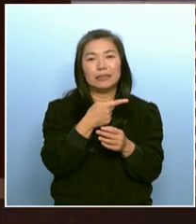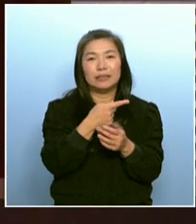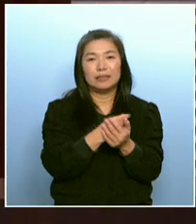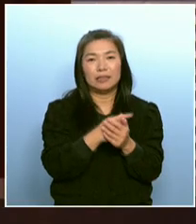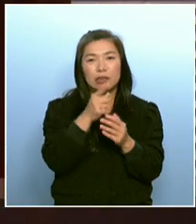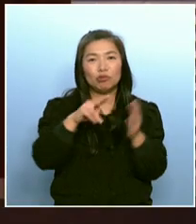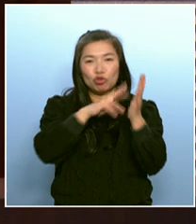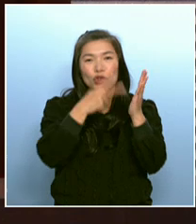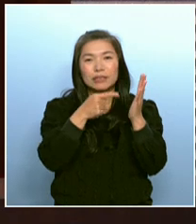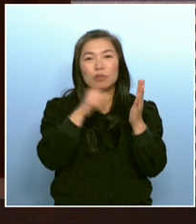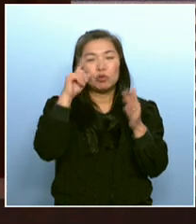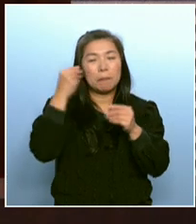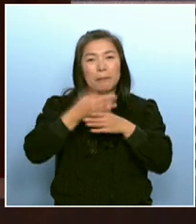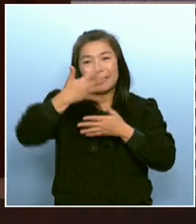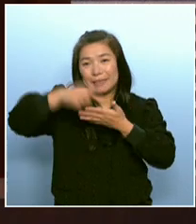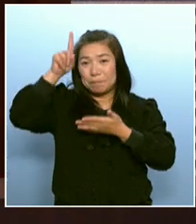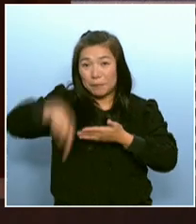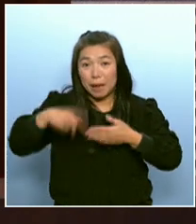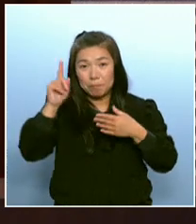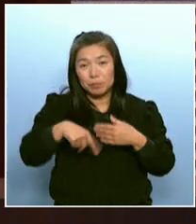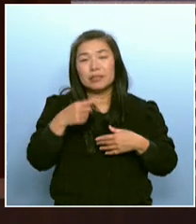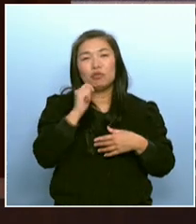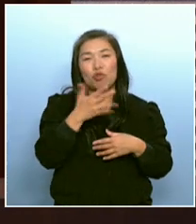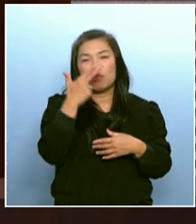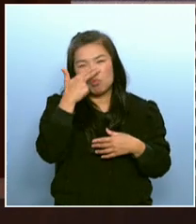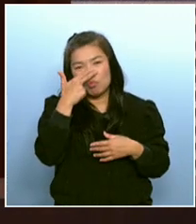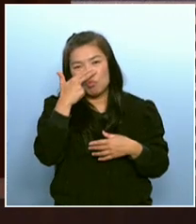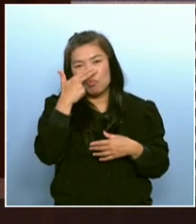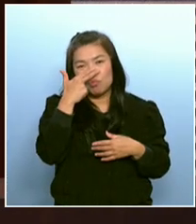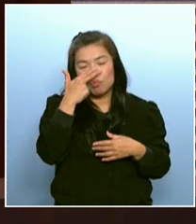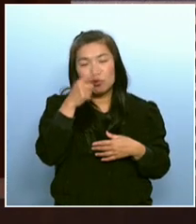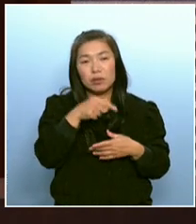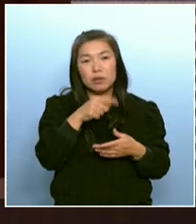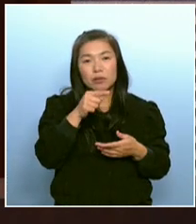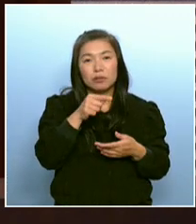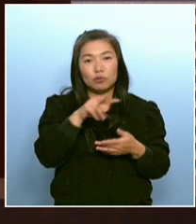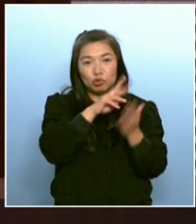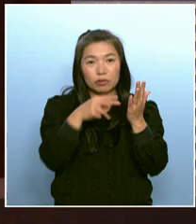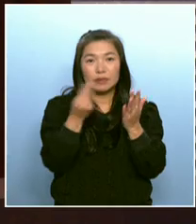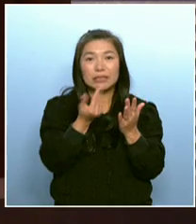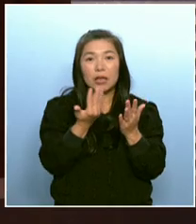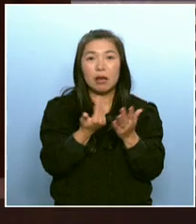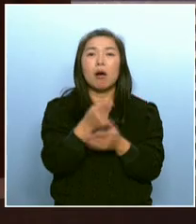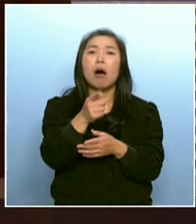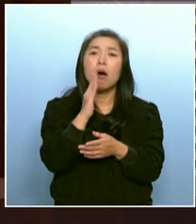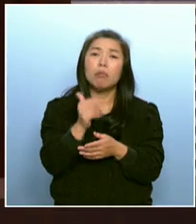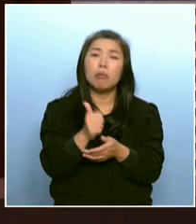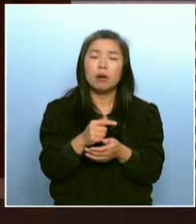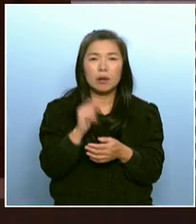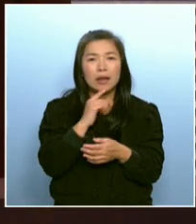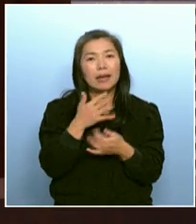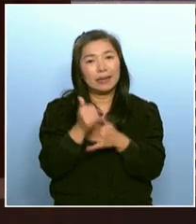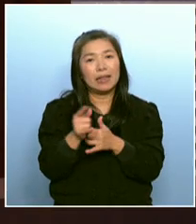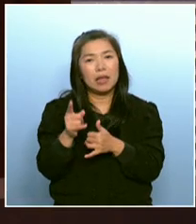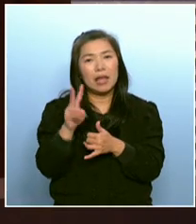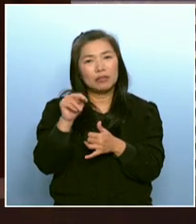In the past, we made use of the lottery fund, and we waited until the facilities are built to come up with a project